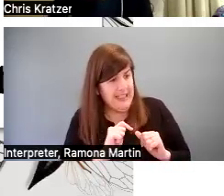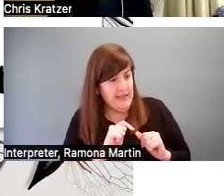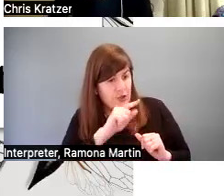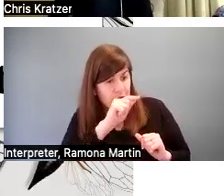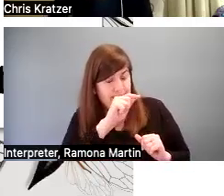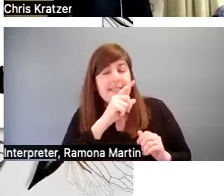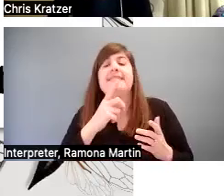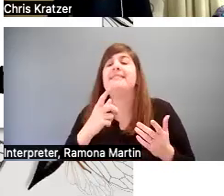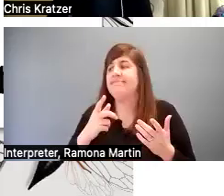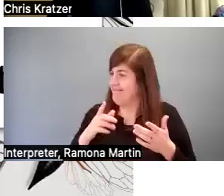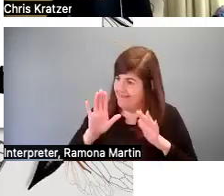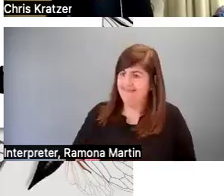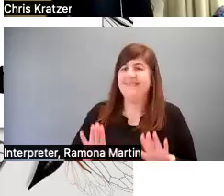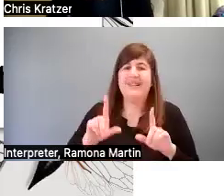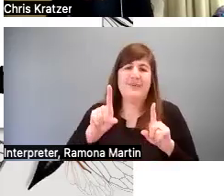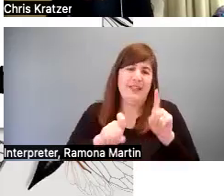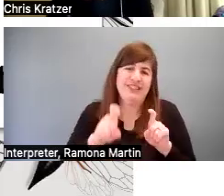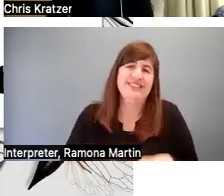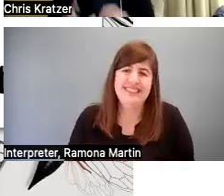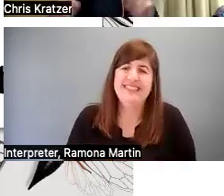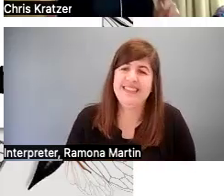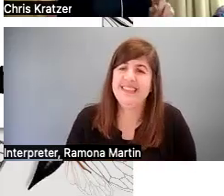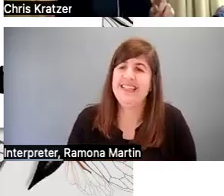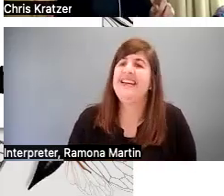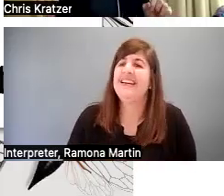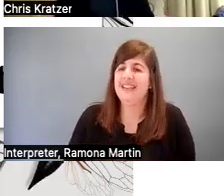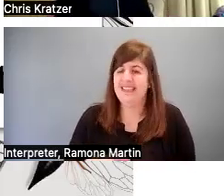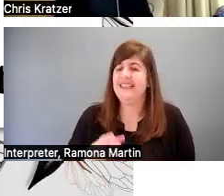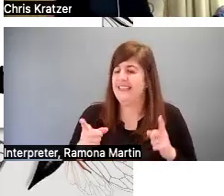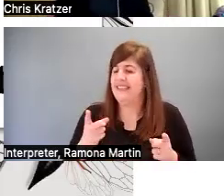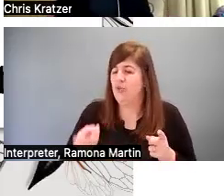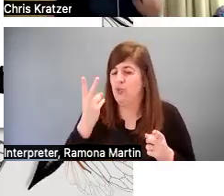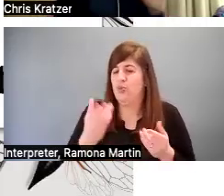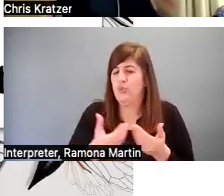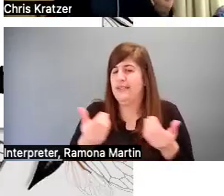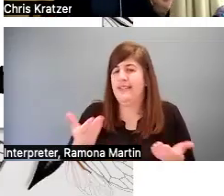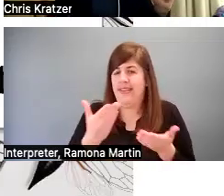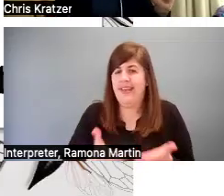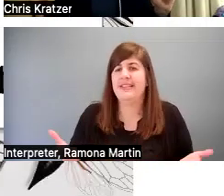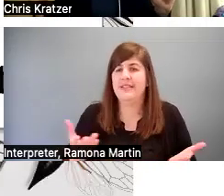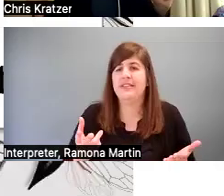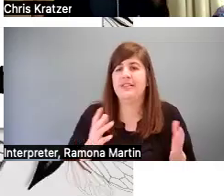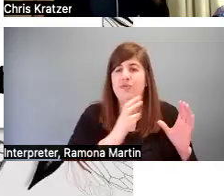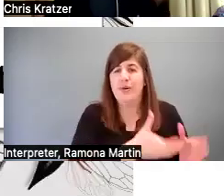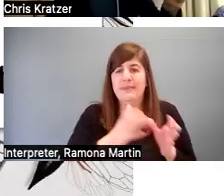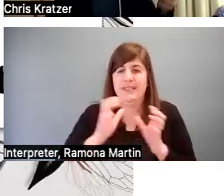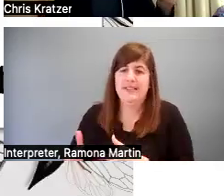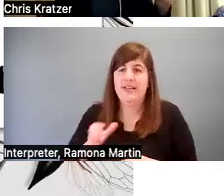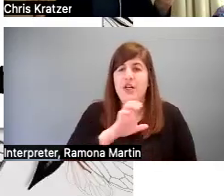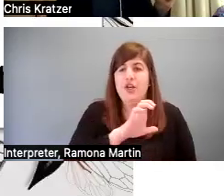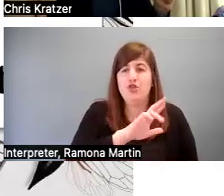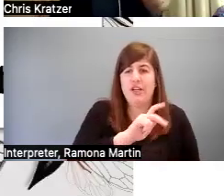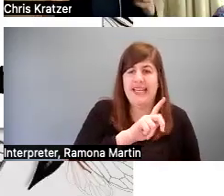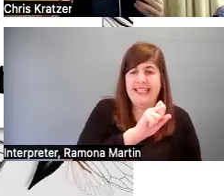a fantastic question. So they are different. The two different groups of insects, the crickets